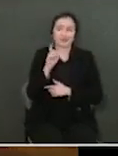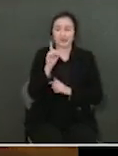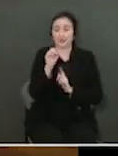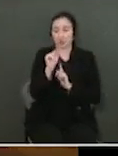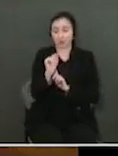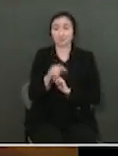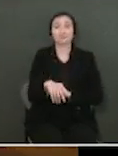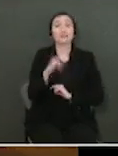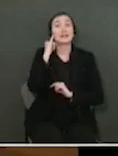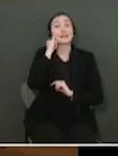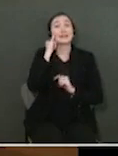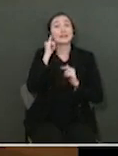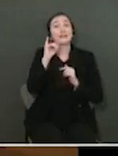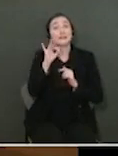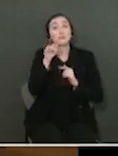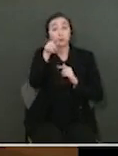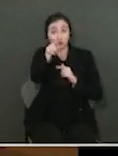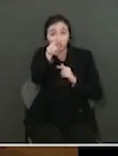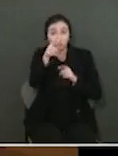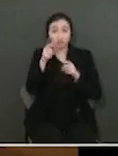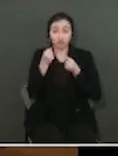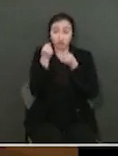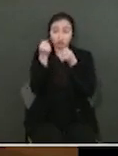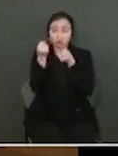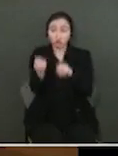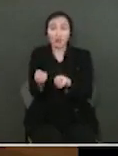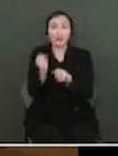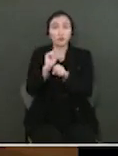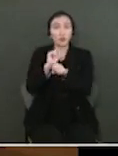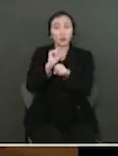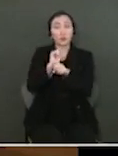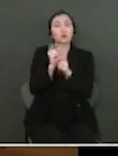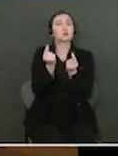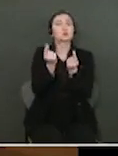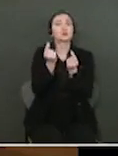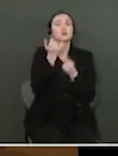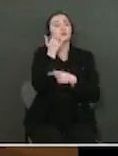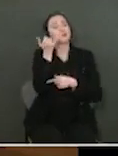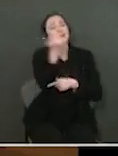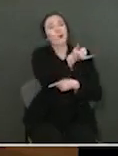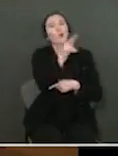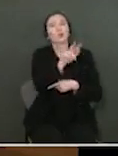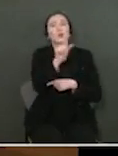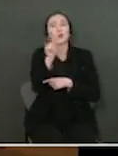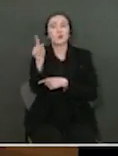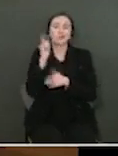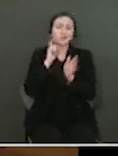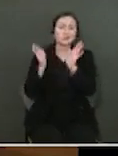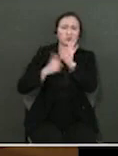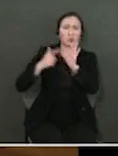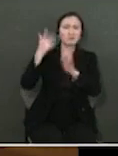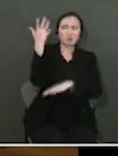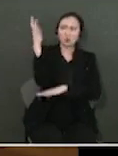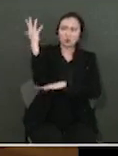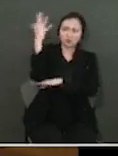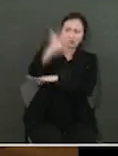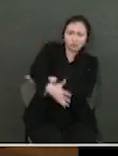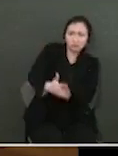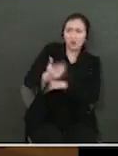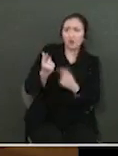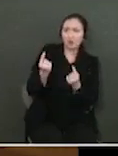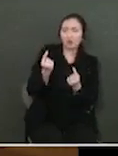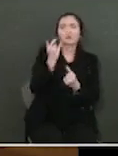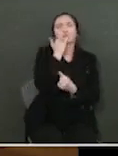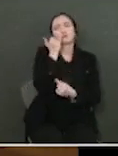contact 311 to report malfunctioning traffic signals or down trees that are blocking streets or